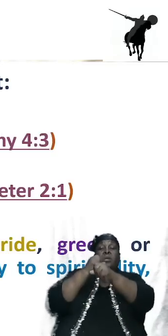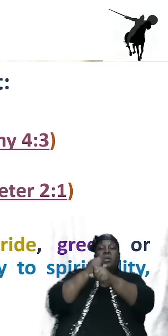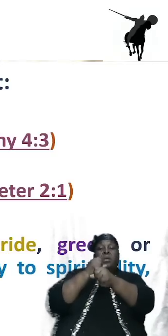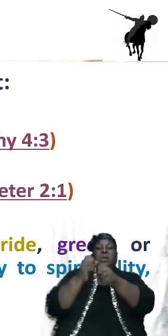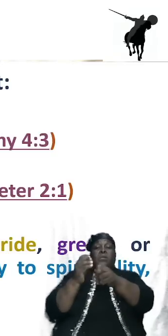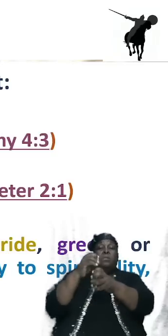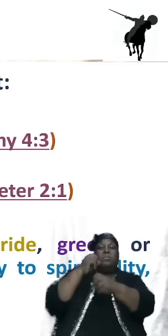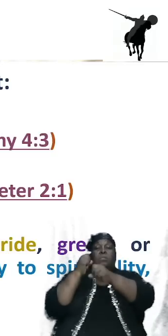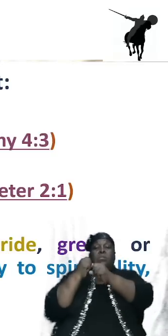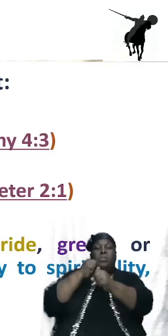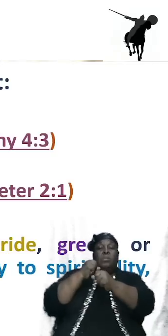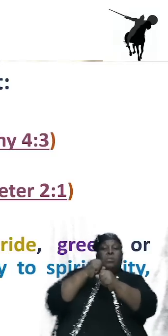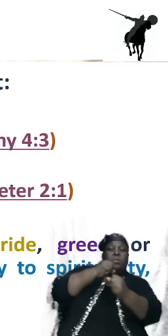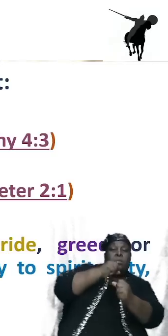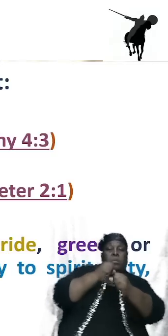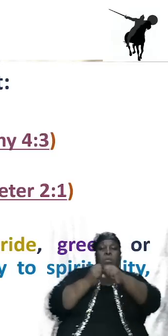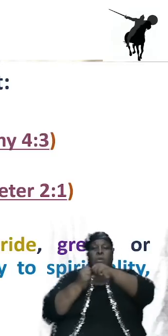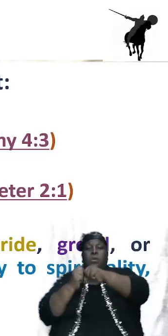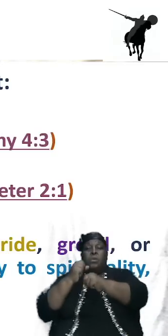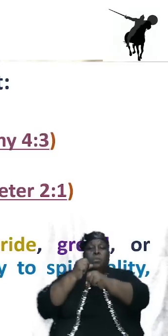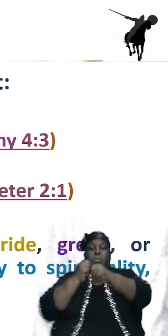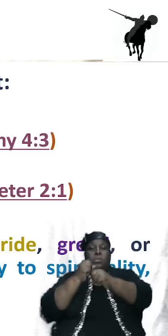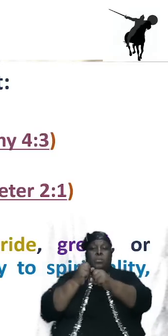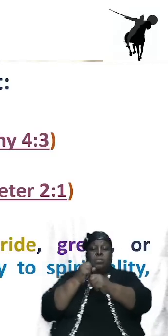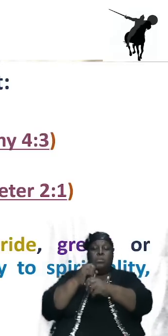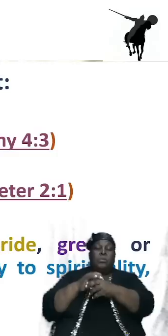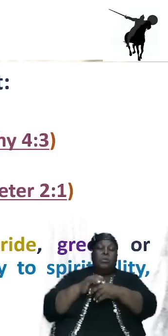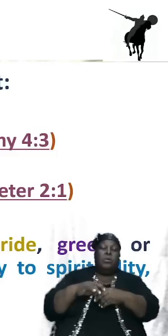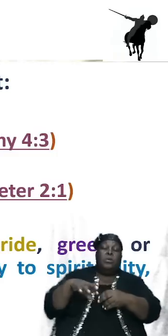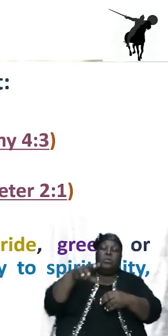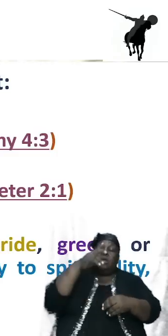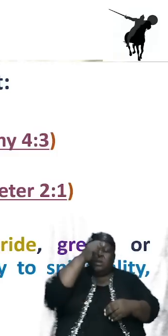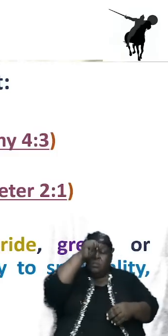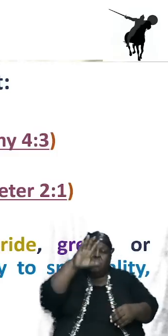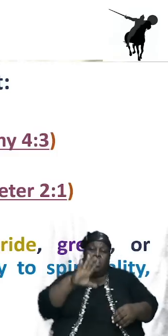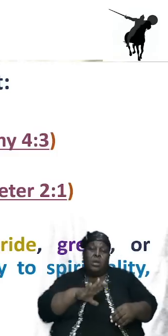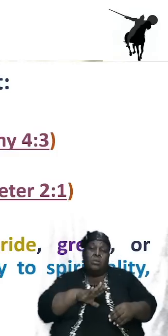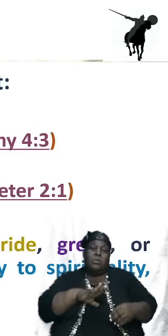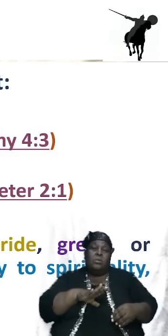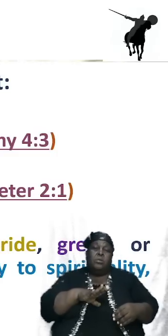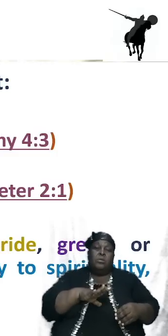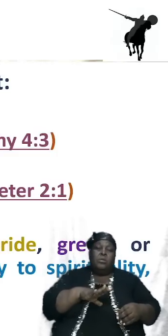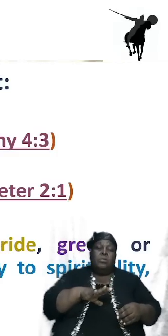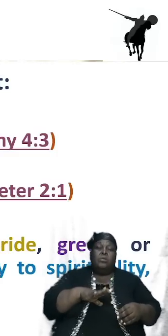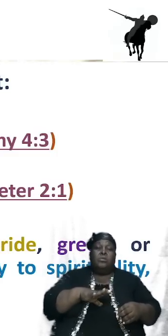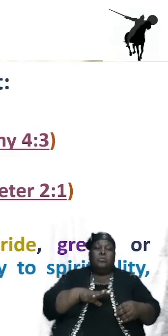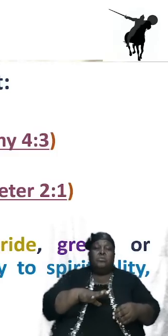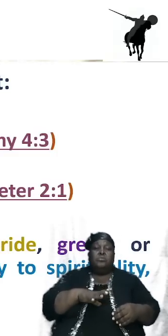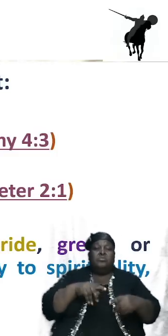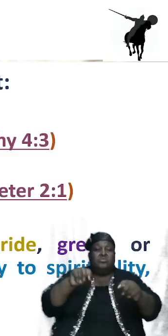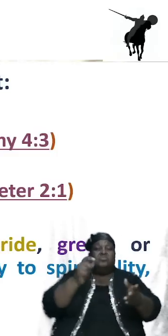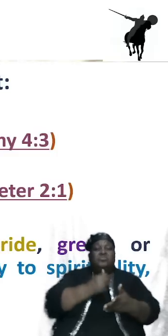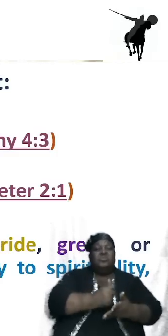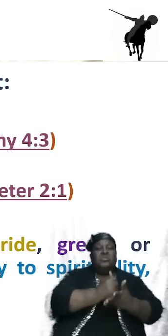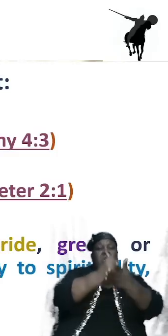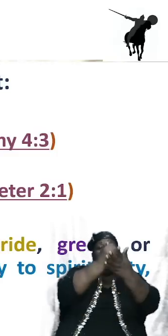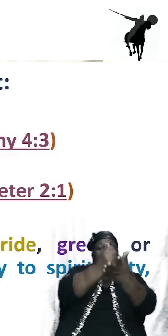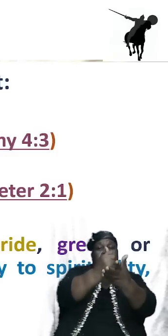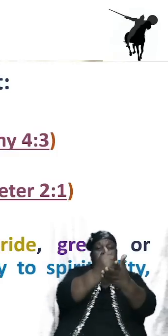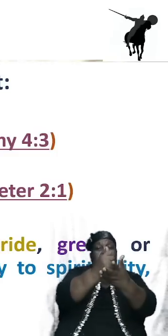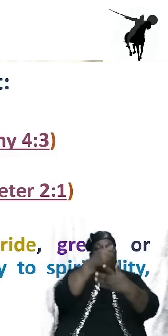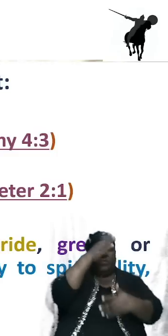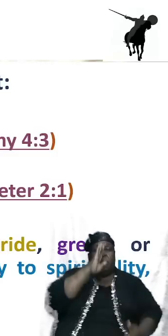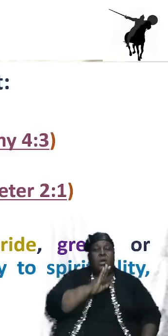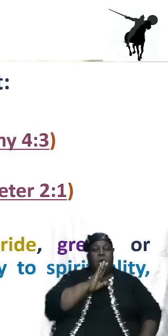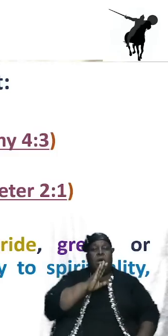mean, from our perspective, it looked as if that Uzzah was just trying to help God. Was trying